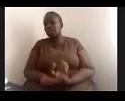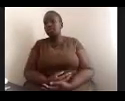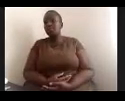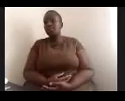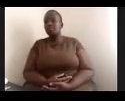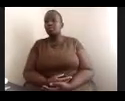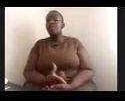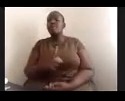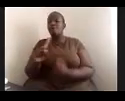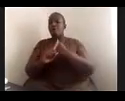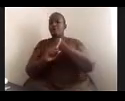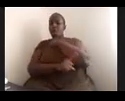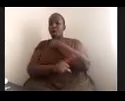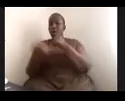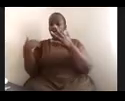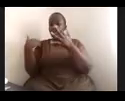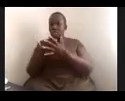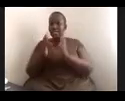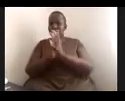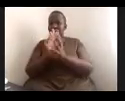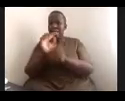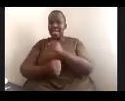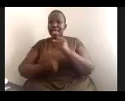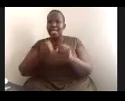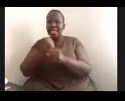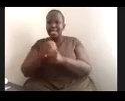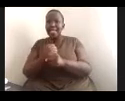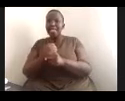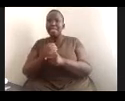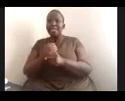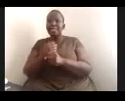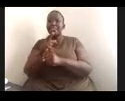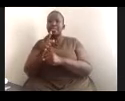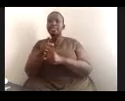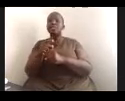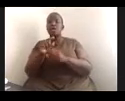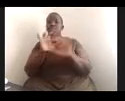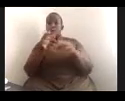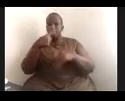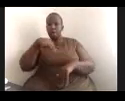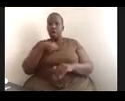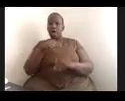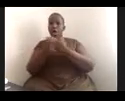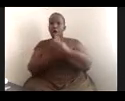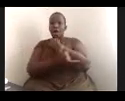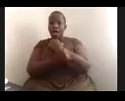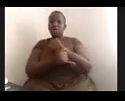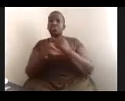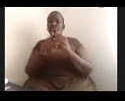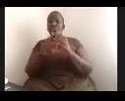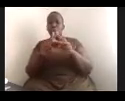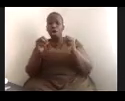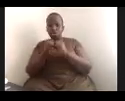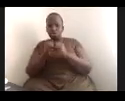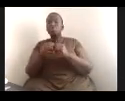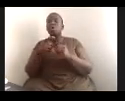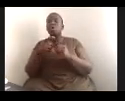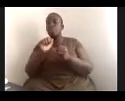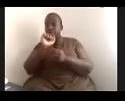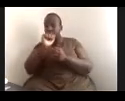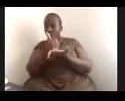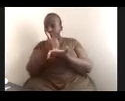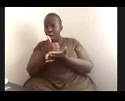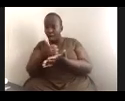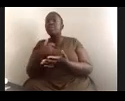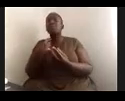For the last 10 years, the government has spoken to the people of our country. Through workshops and with your help, it has produced the